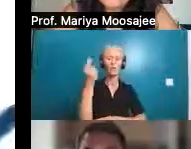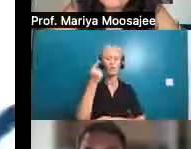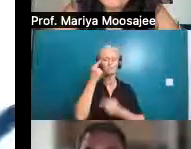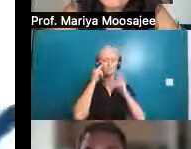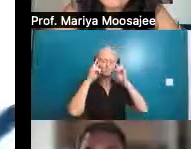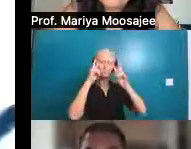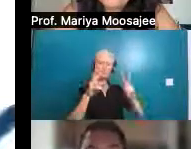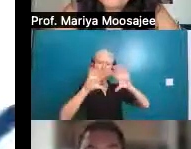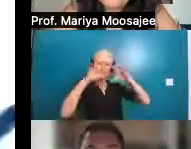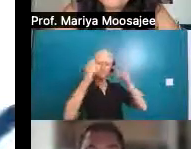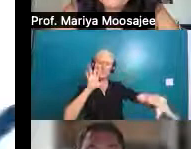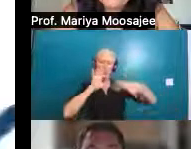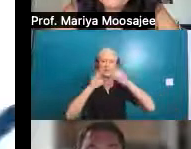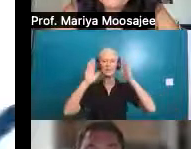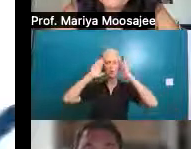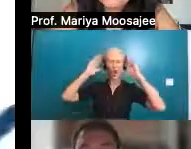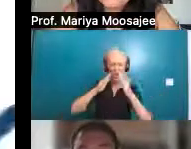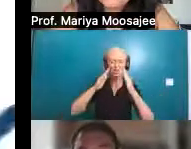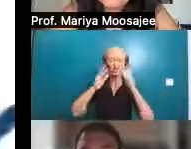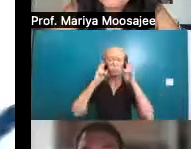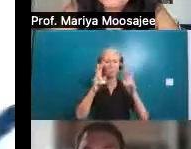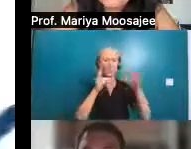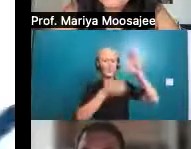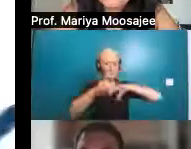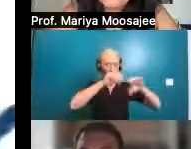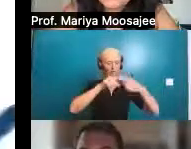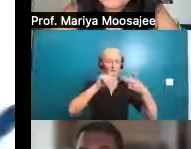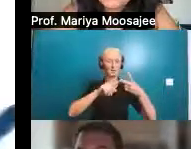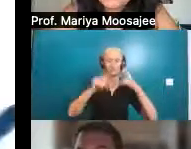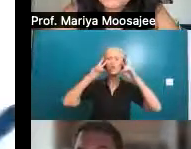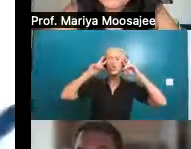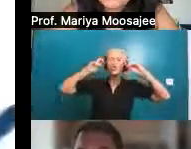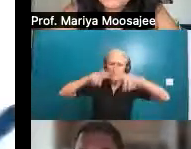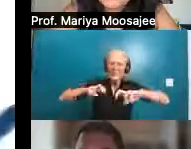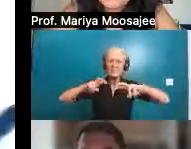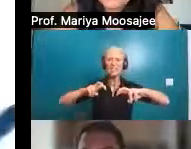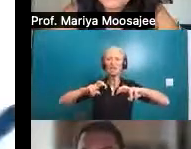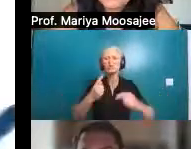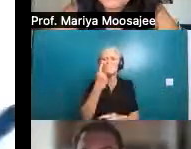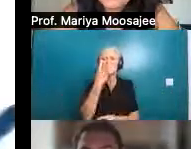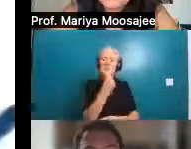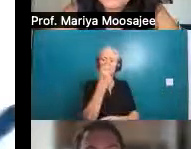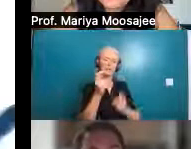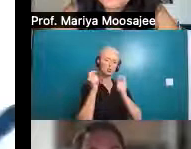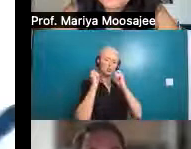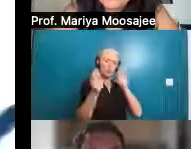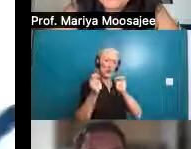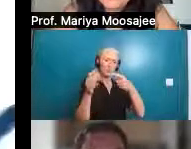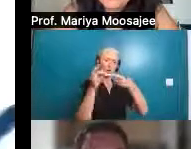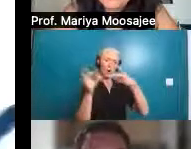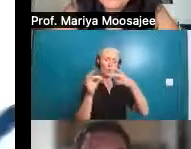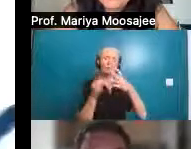syndrome, looking at the science behind it, the current research into what the potential treatments may be, and some clinical